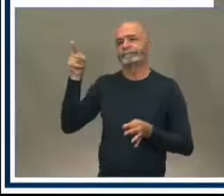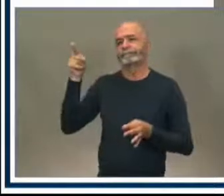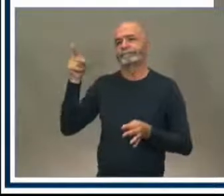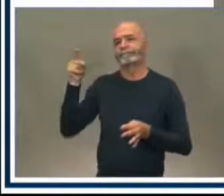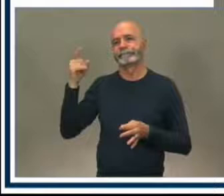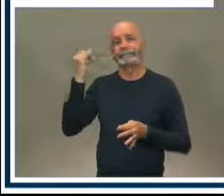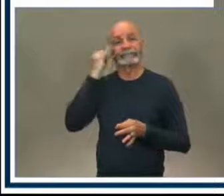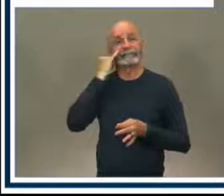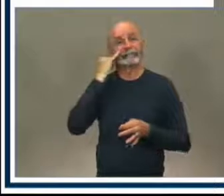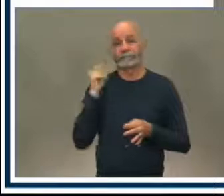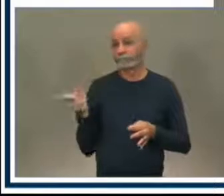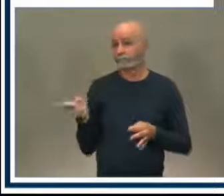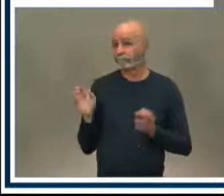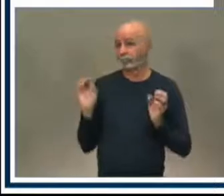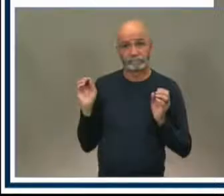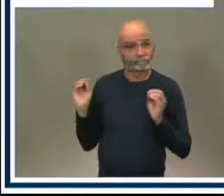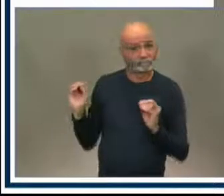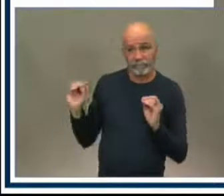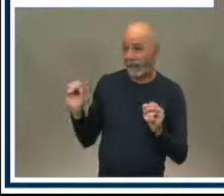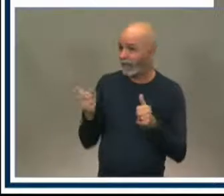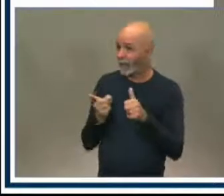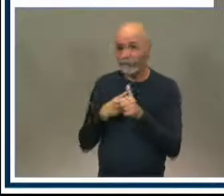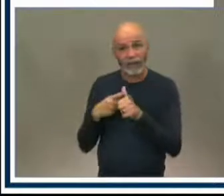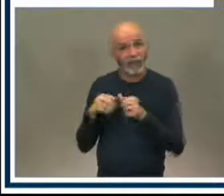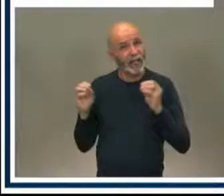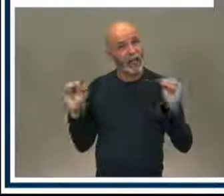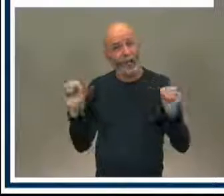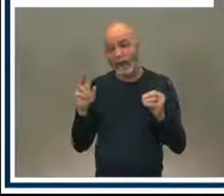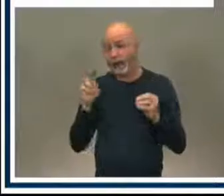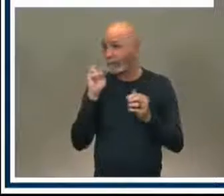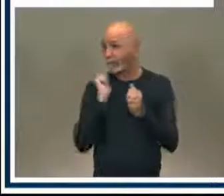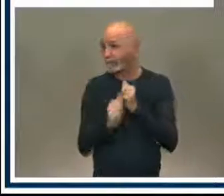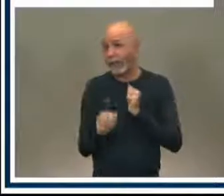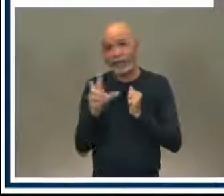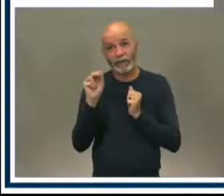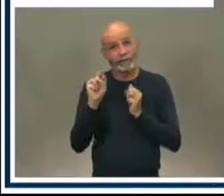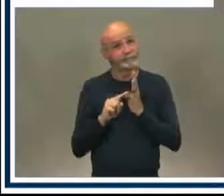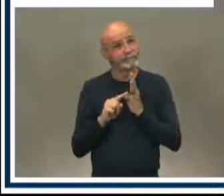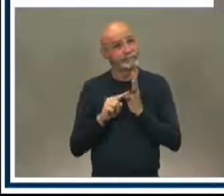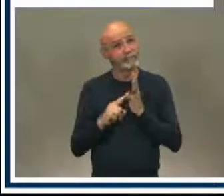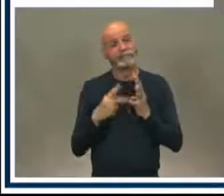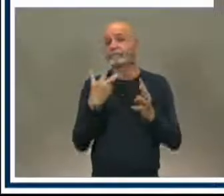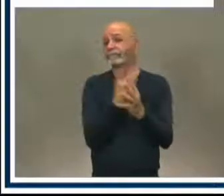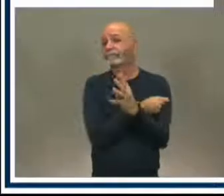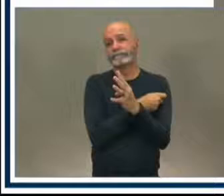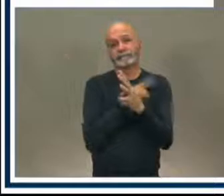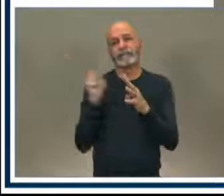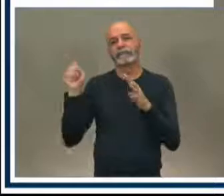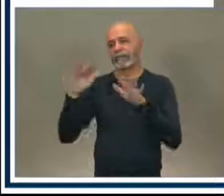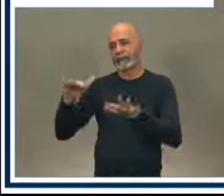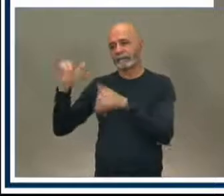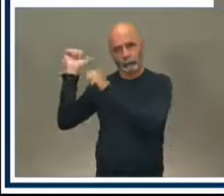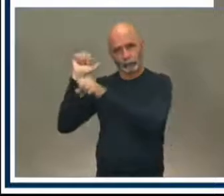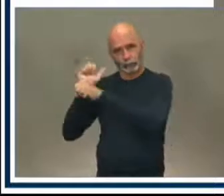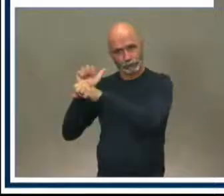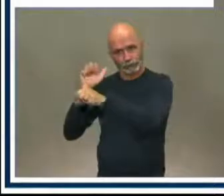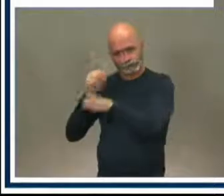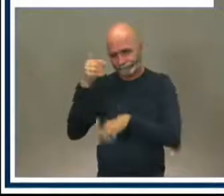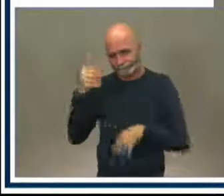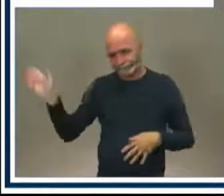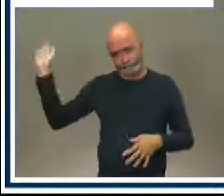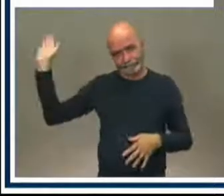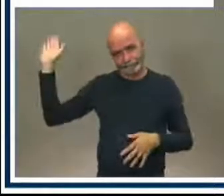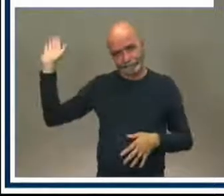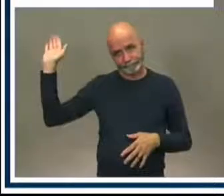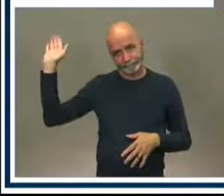at least started your vaccine series by November 30th, you will be on administrative leave. How then at the I'll call it the